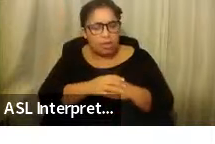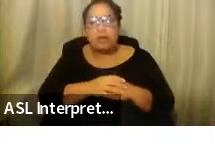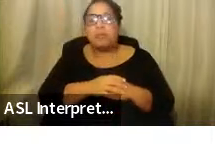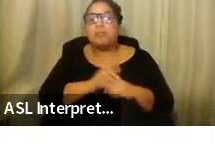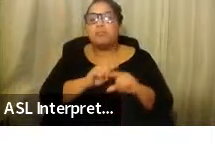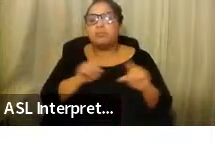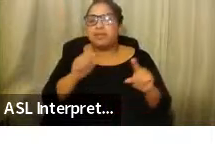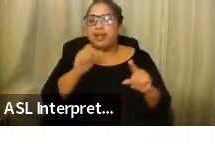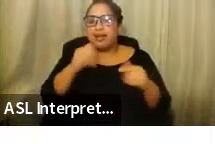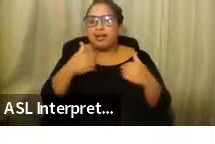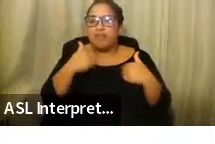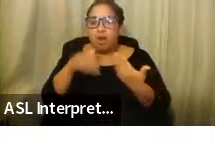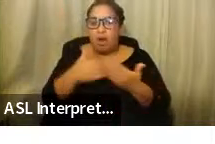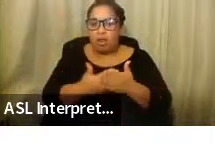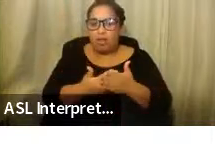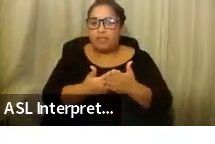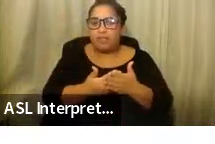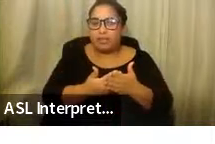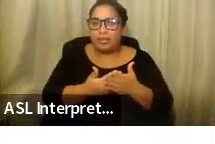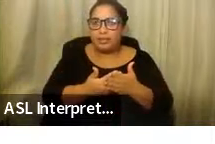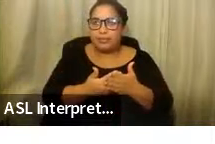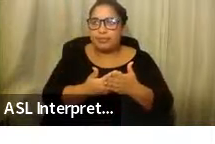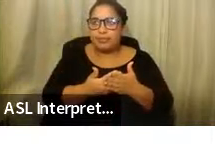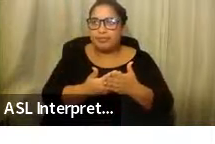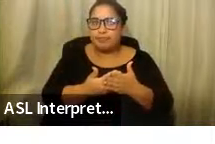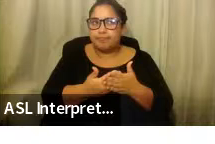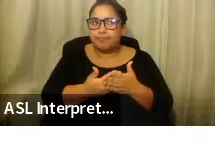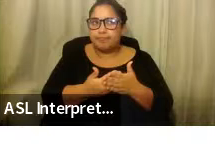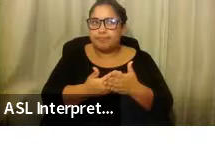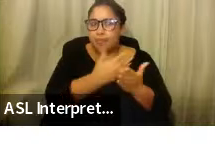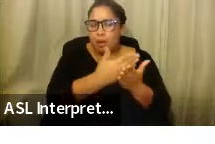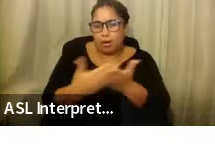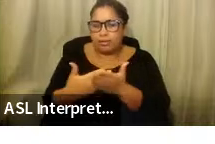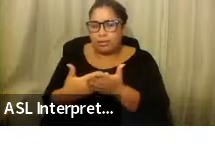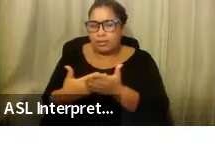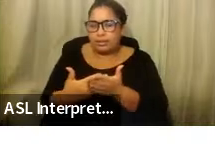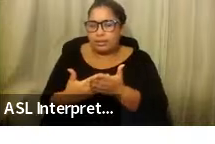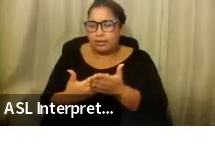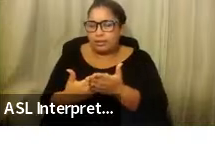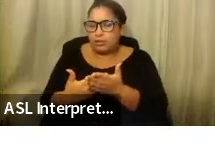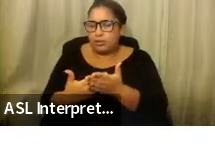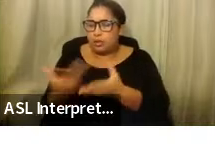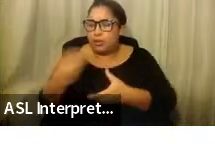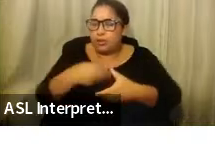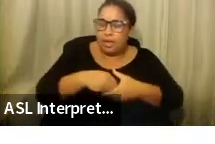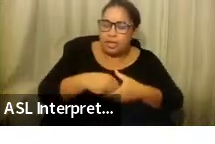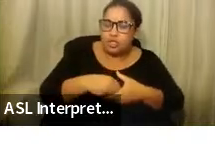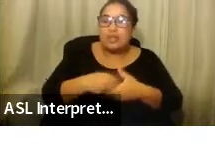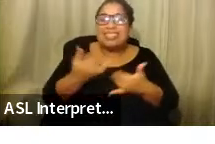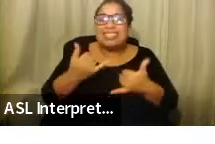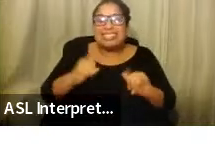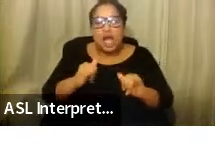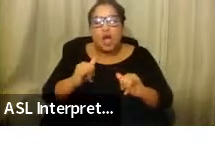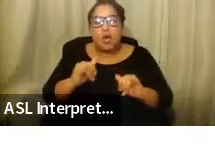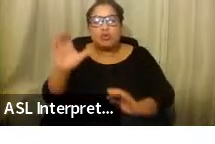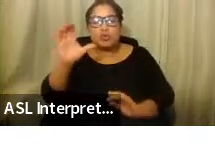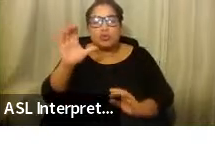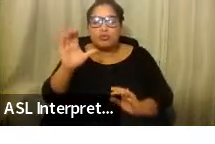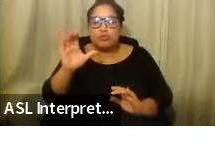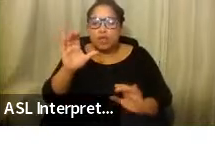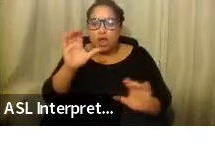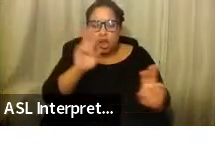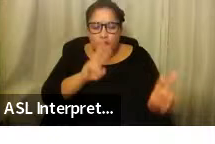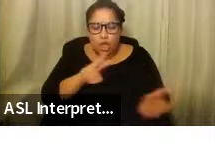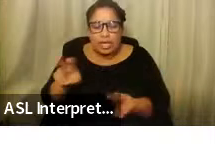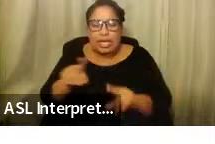we don't have them. We're looking at all of the designs. So we haven't landed on one. So we are looking